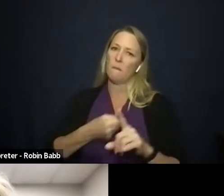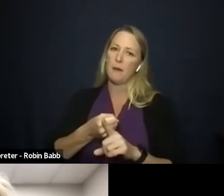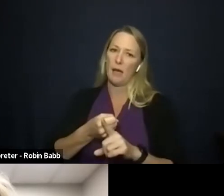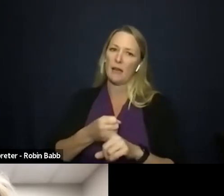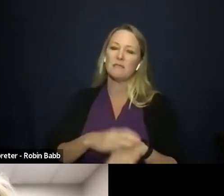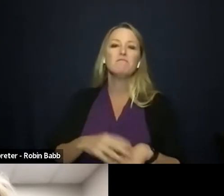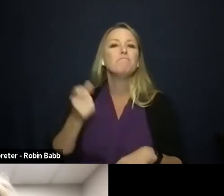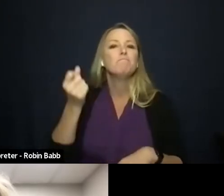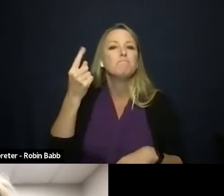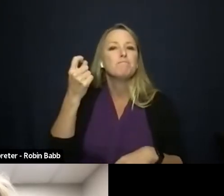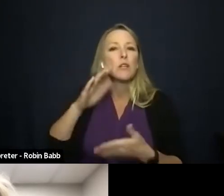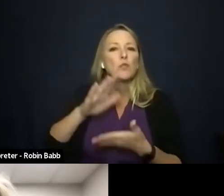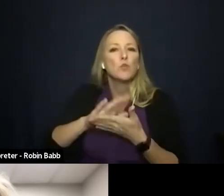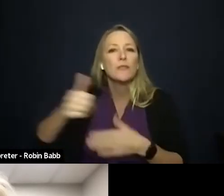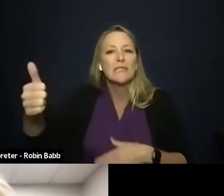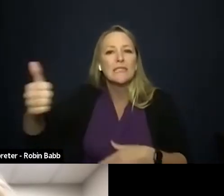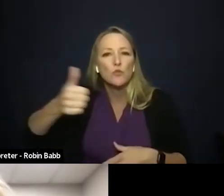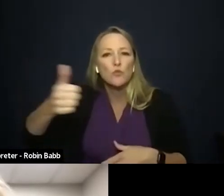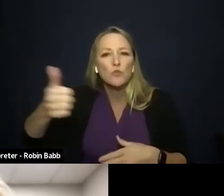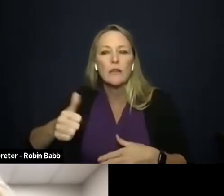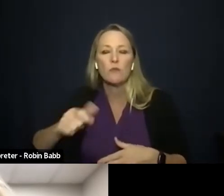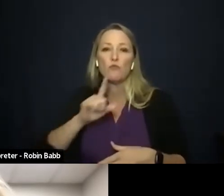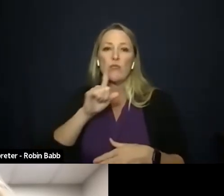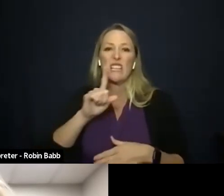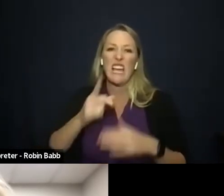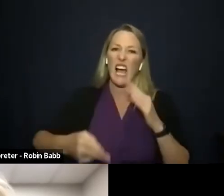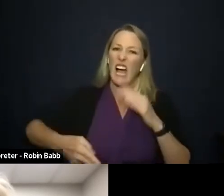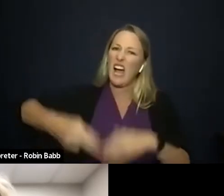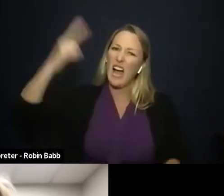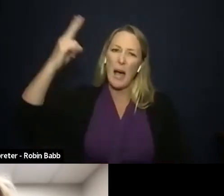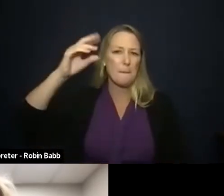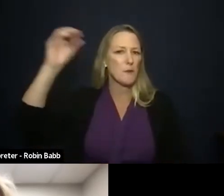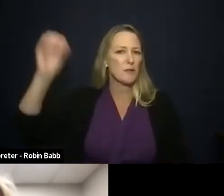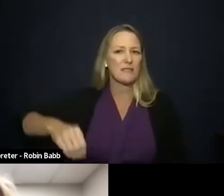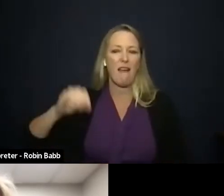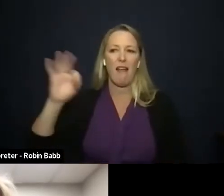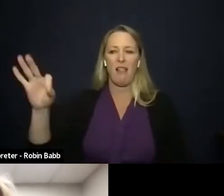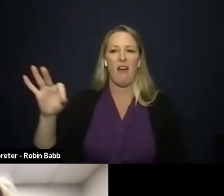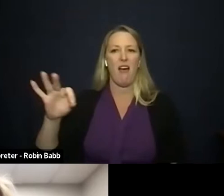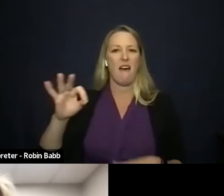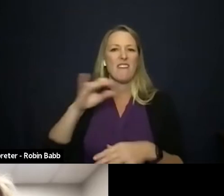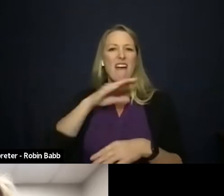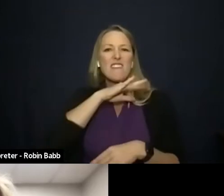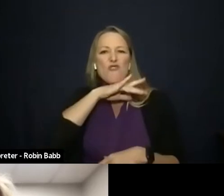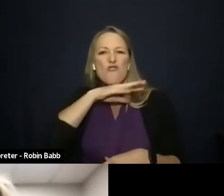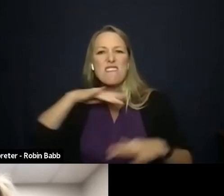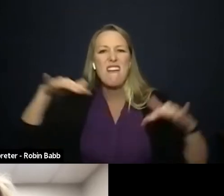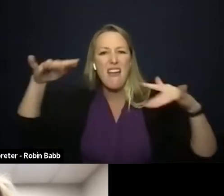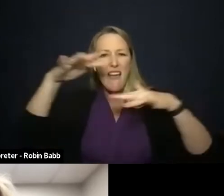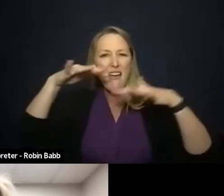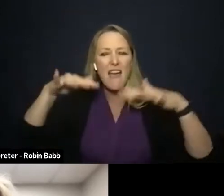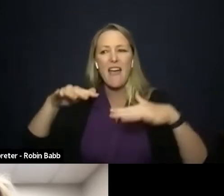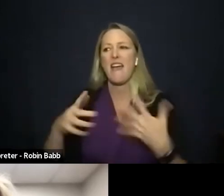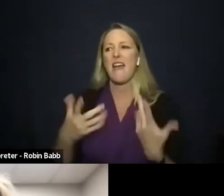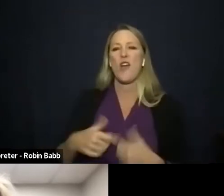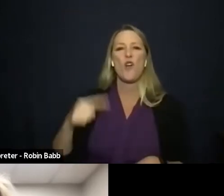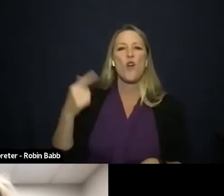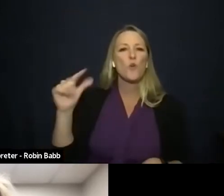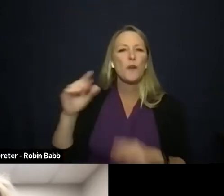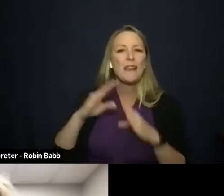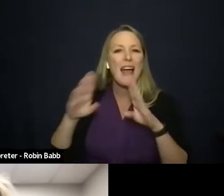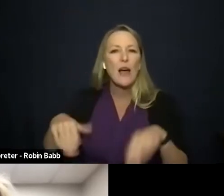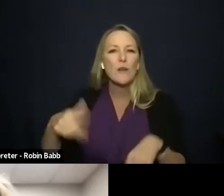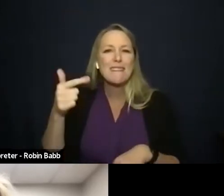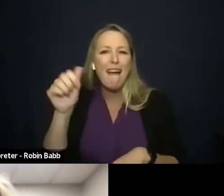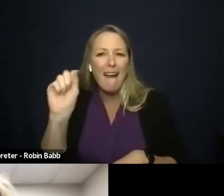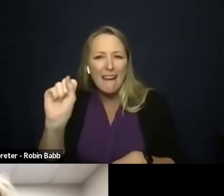pollution but also greenhouse gases in california so on top of the air quality issues electric buses also help with the